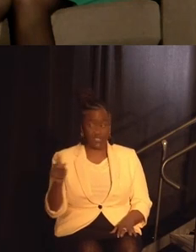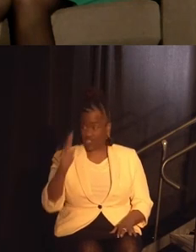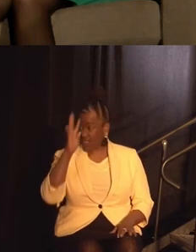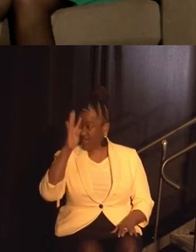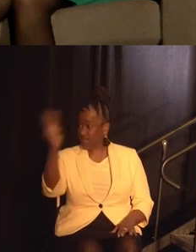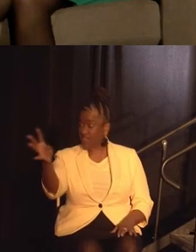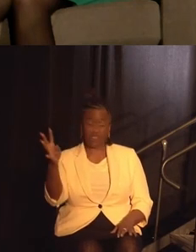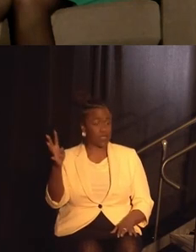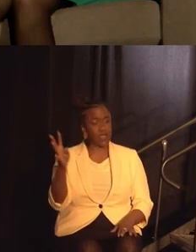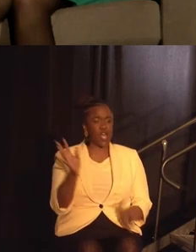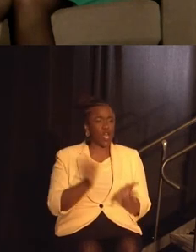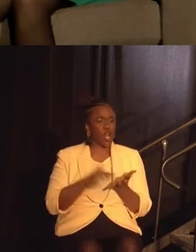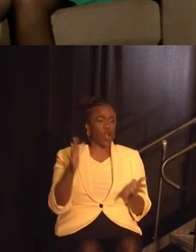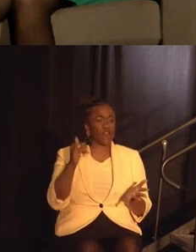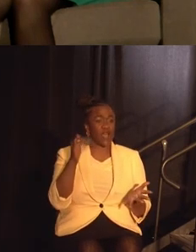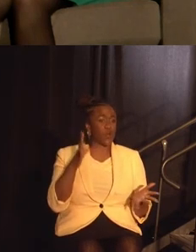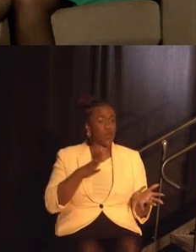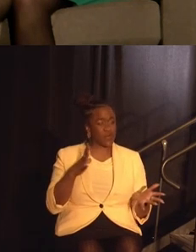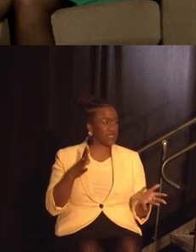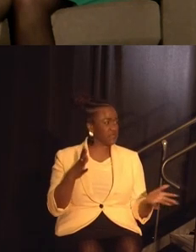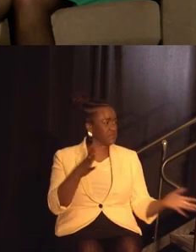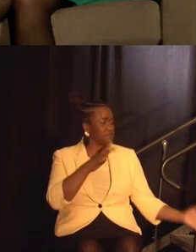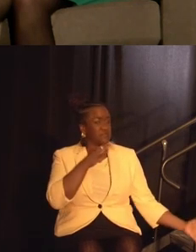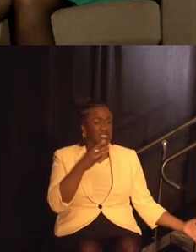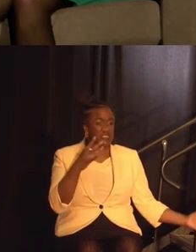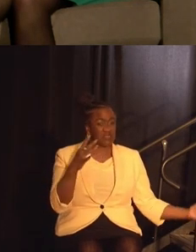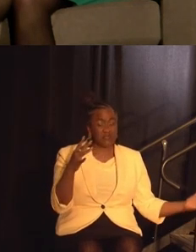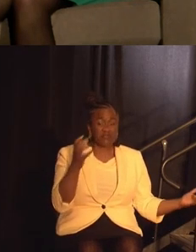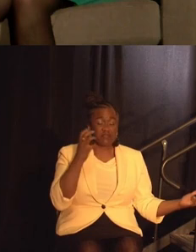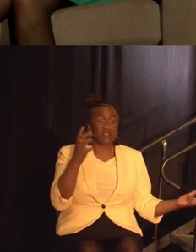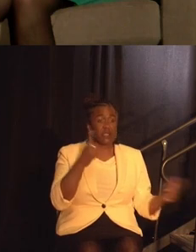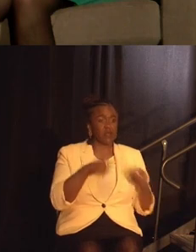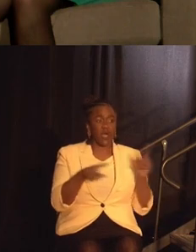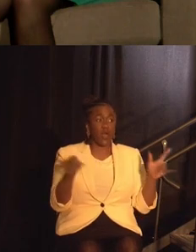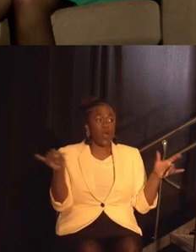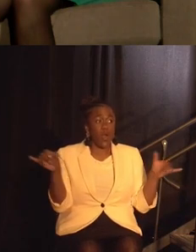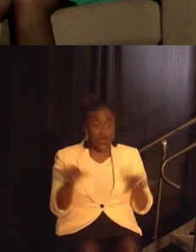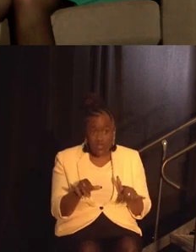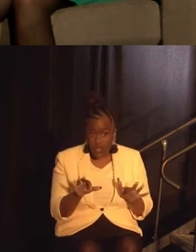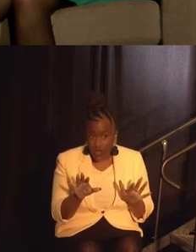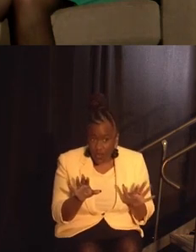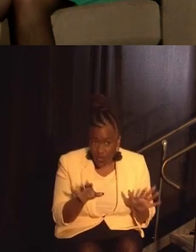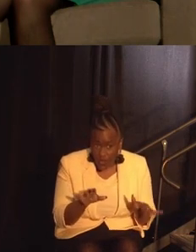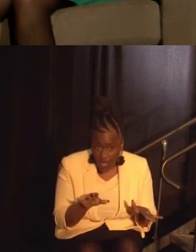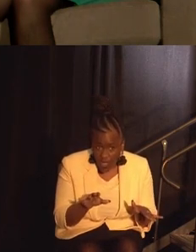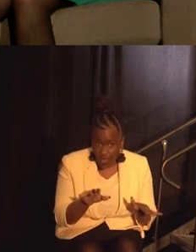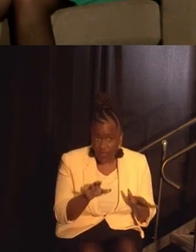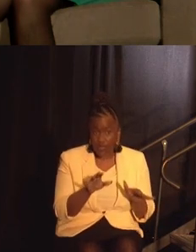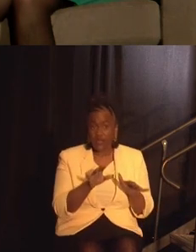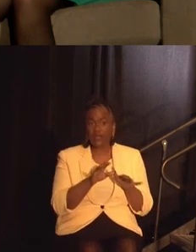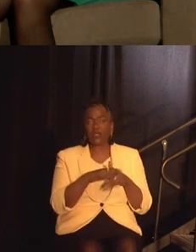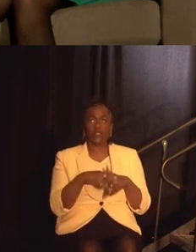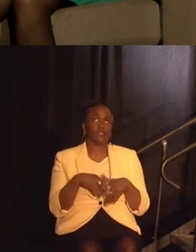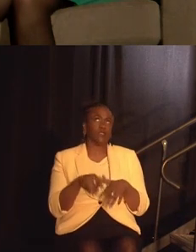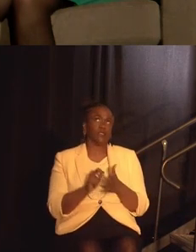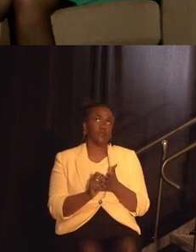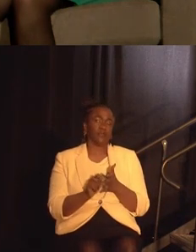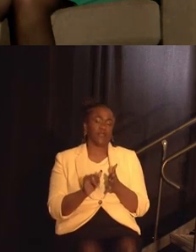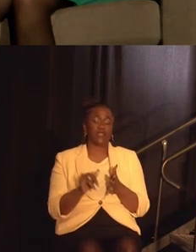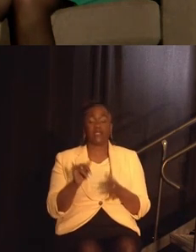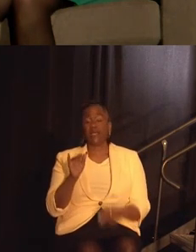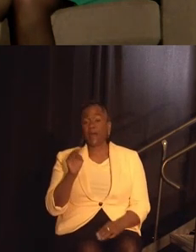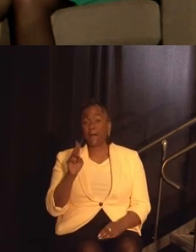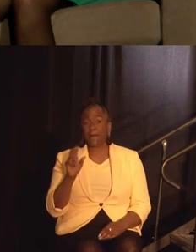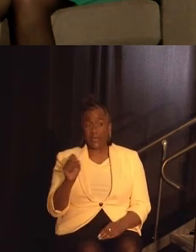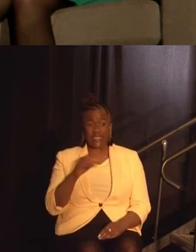invented glorifying obesity. But also, you guys, can't believe I wrote this. Miss Piggy